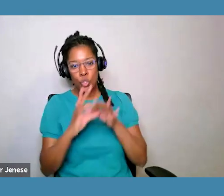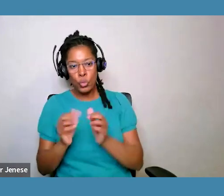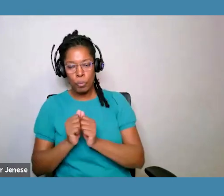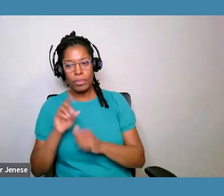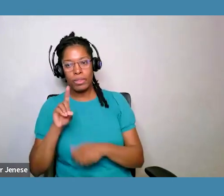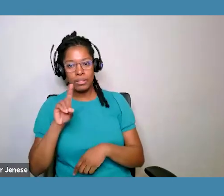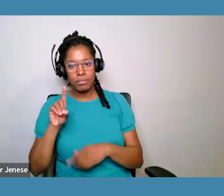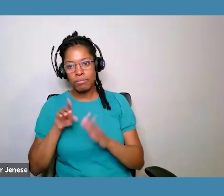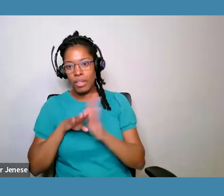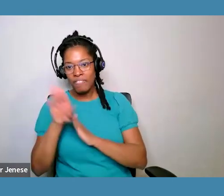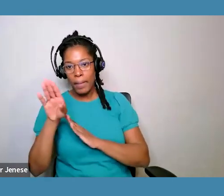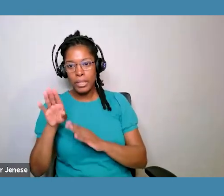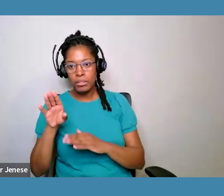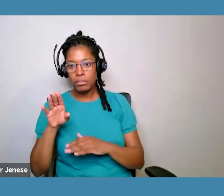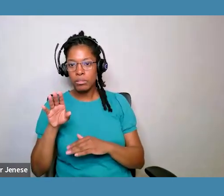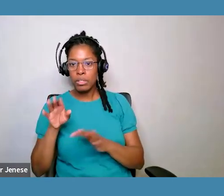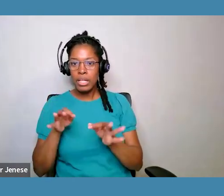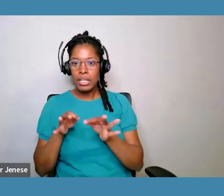And so,